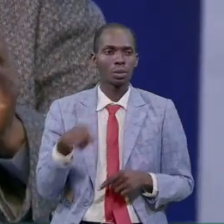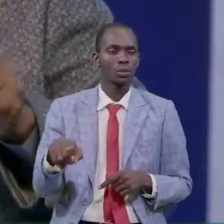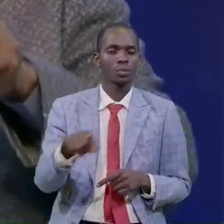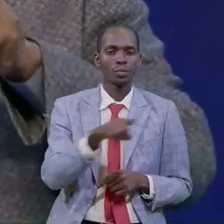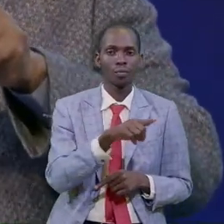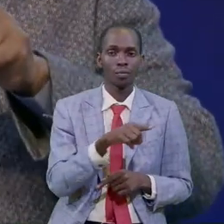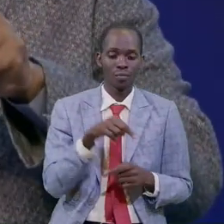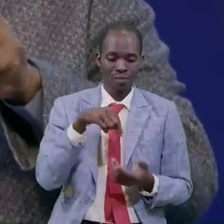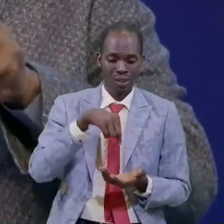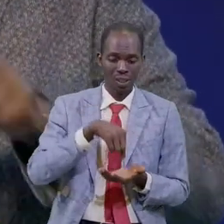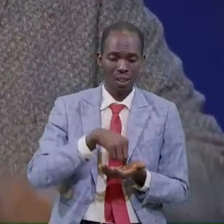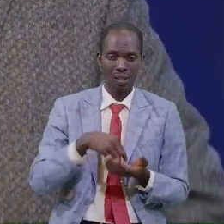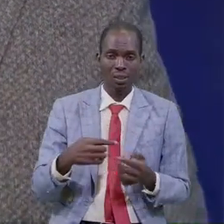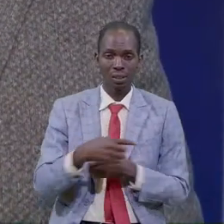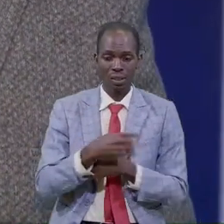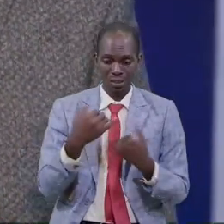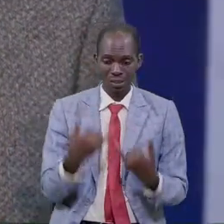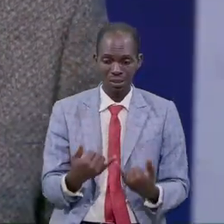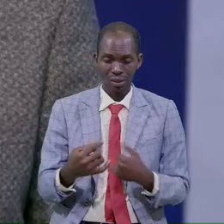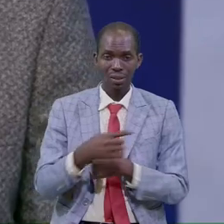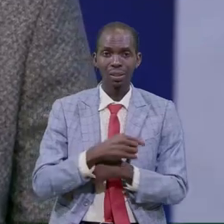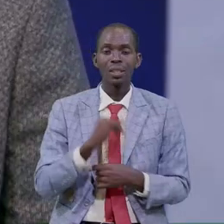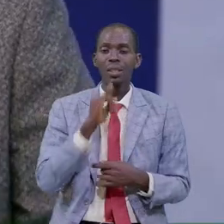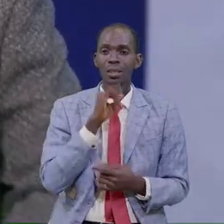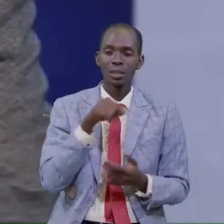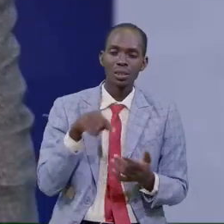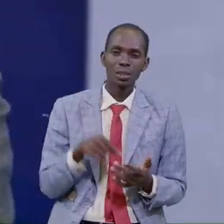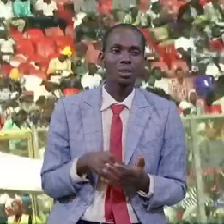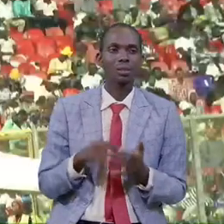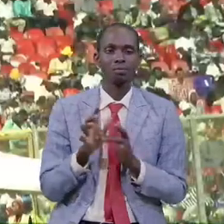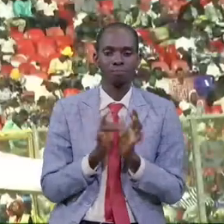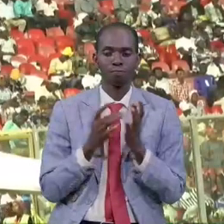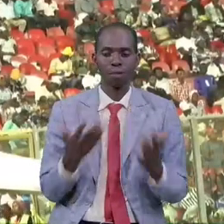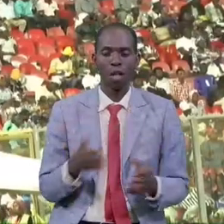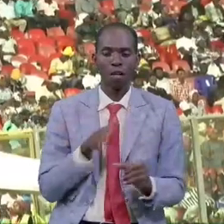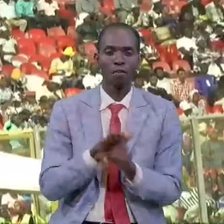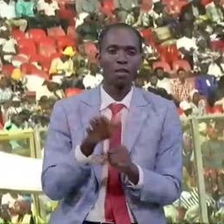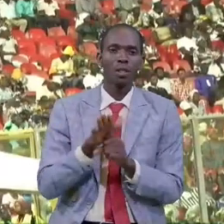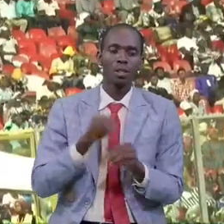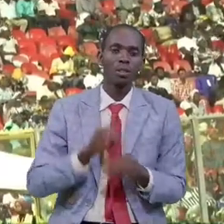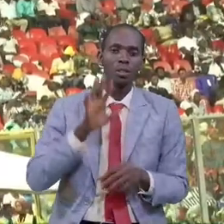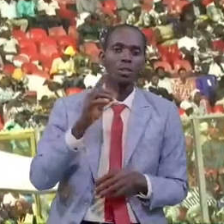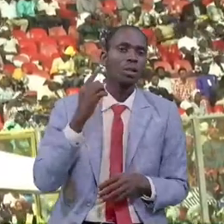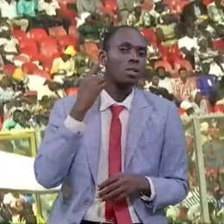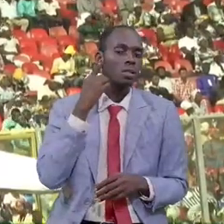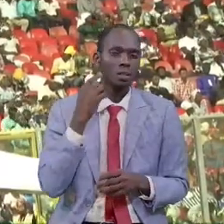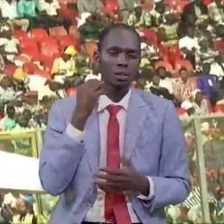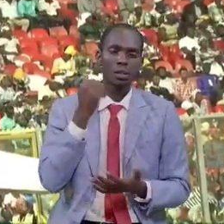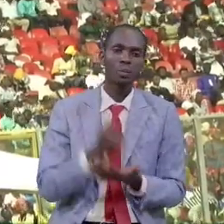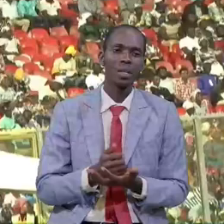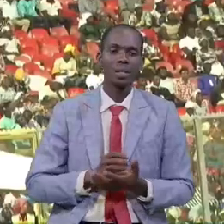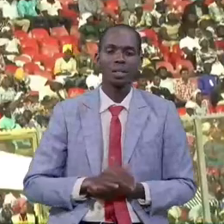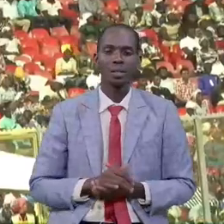day, is this scripture fulfilled in your ears? Alors il commença à leur dire, aujourd'hui cette parole de